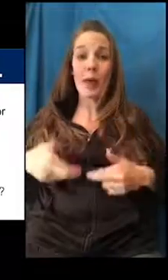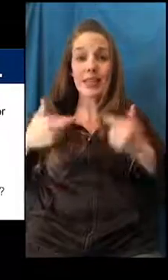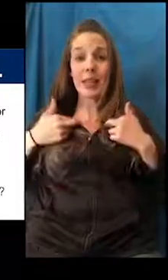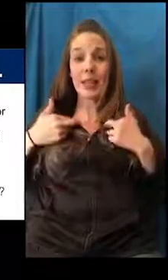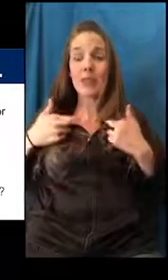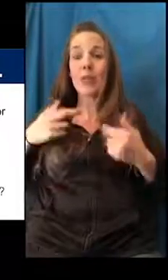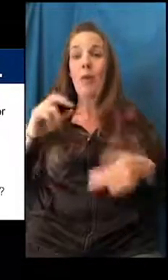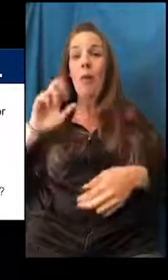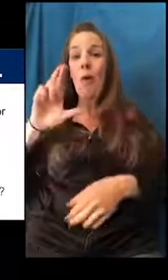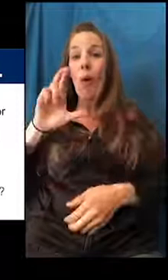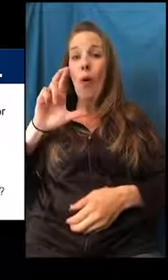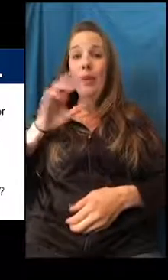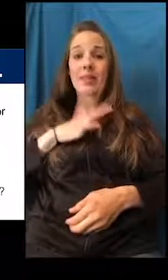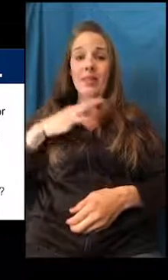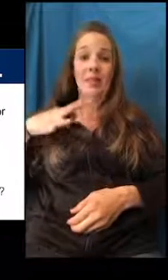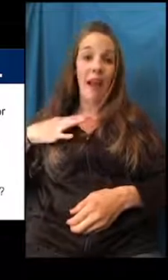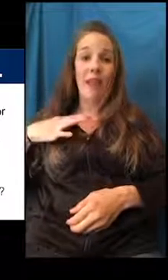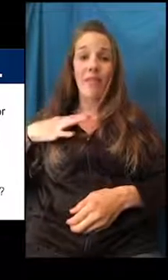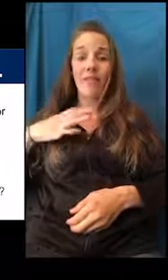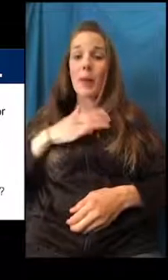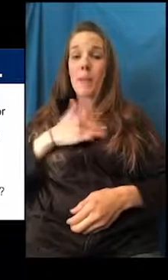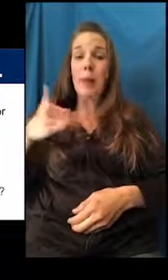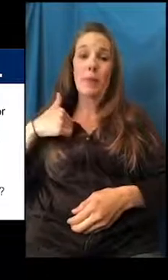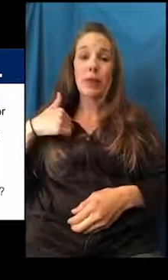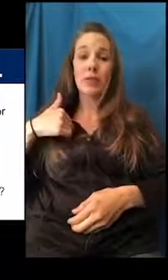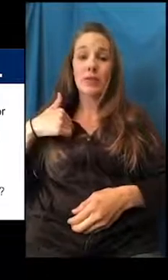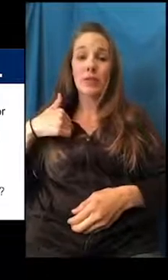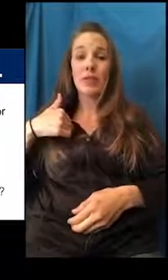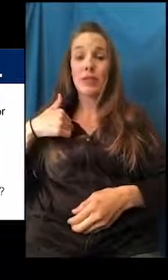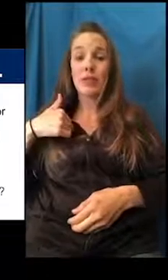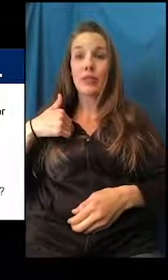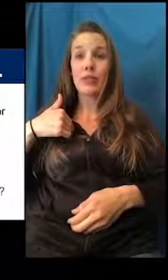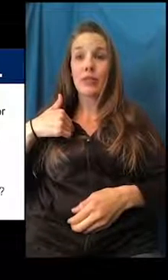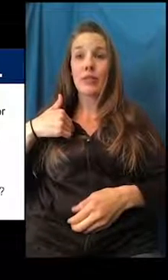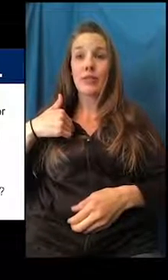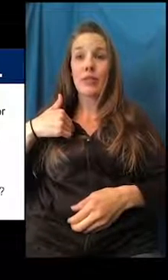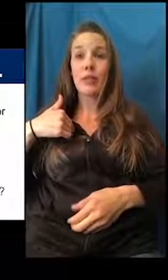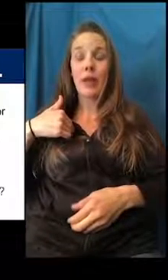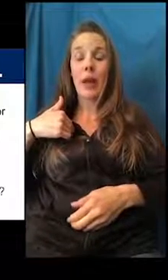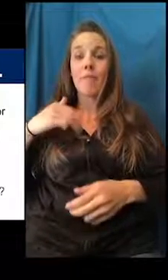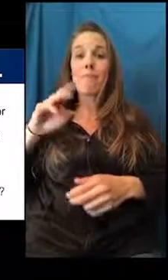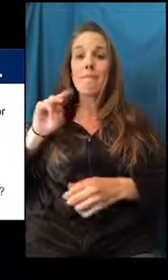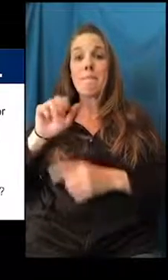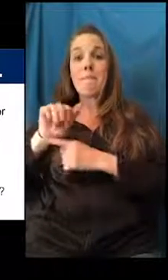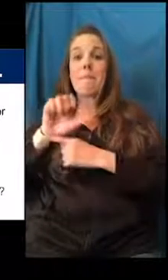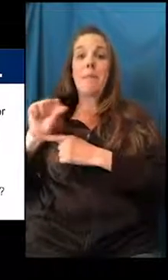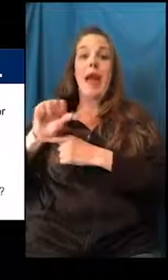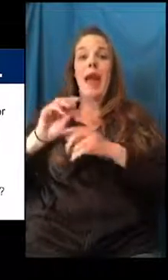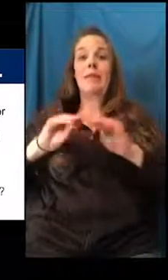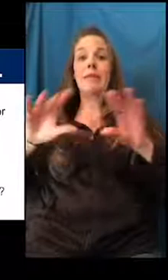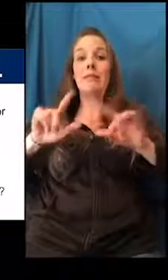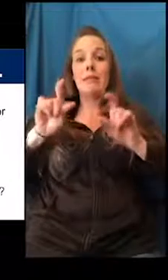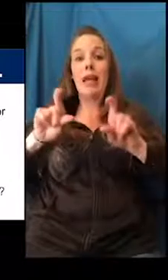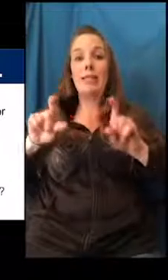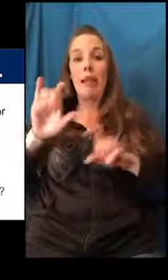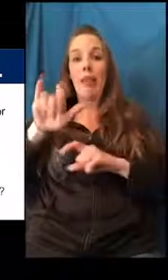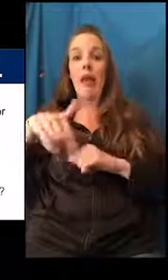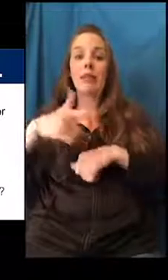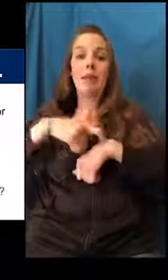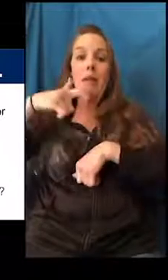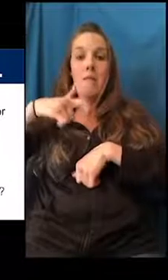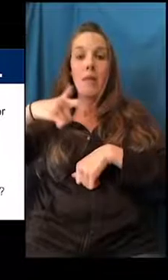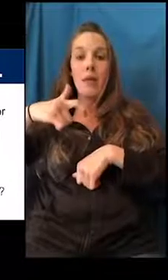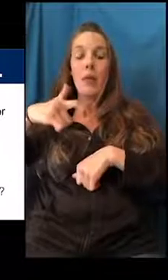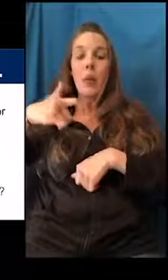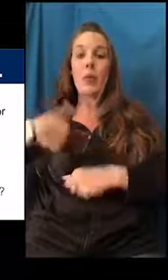the staff members, we have conducted mass testing at those times when we did see